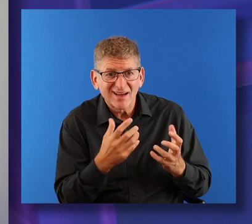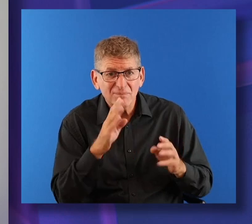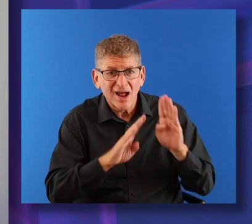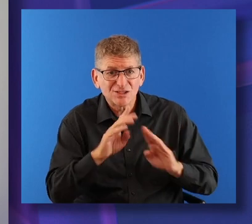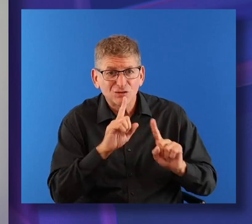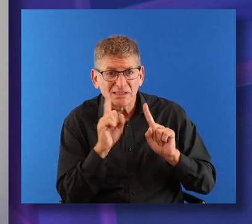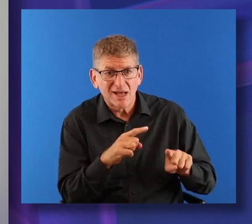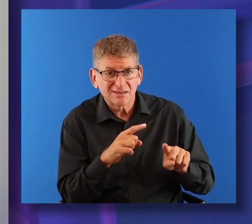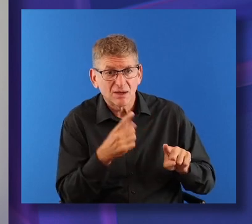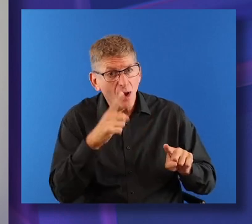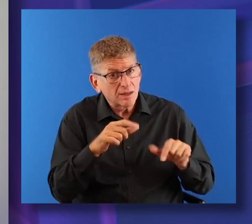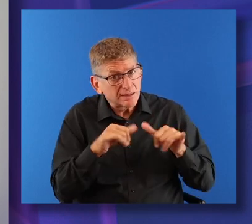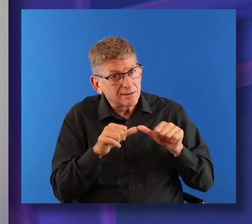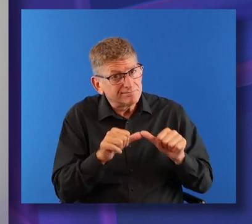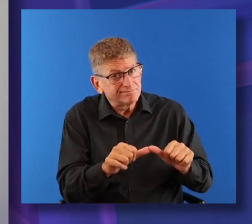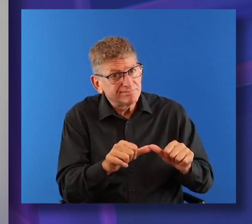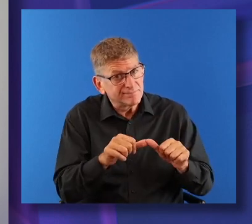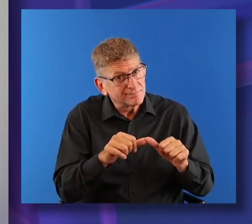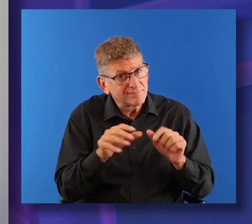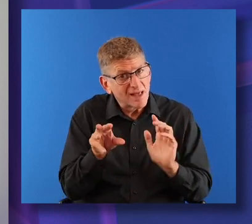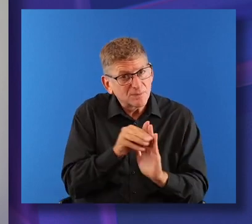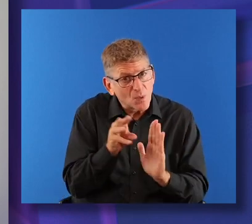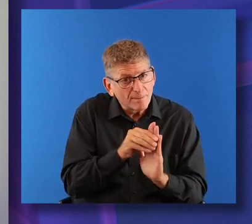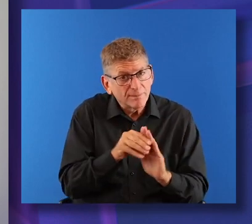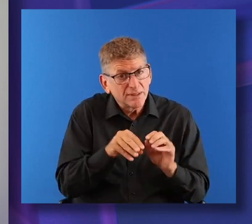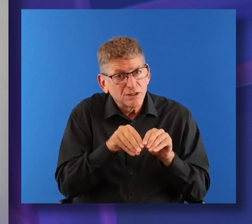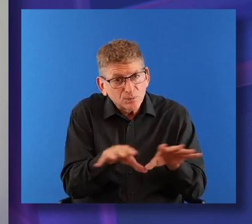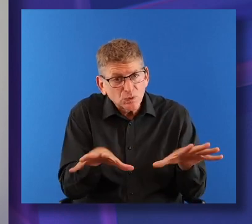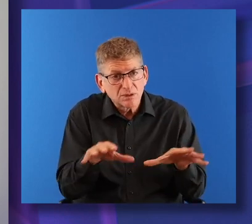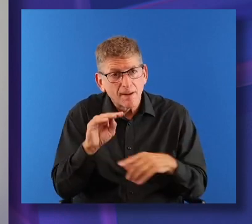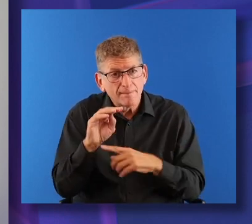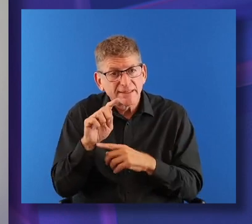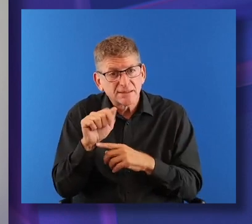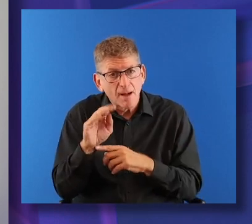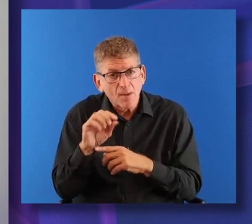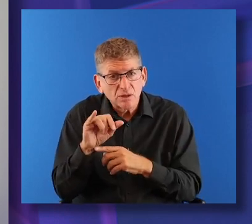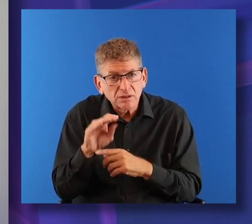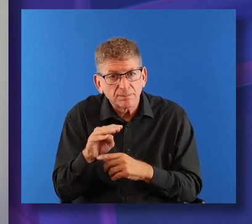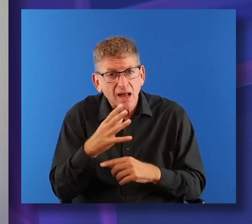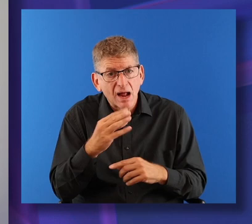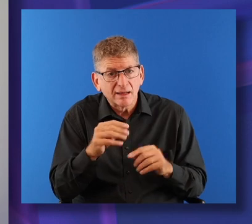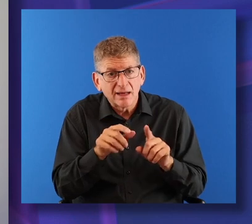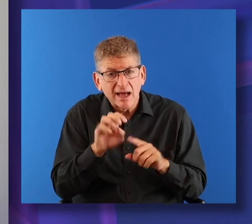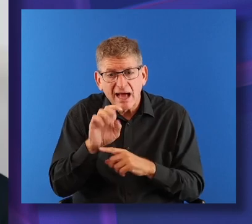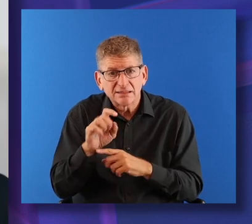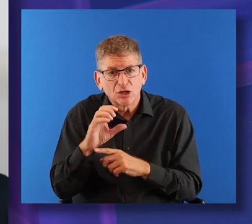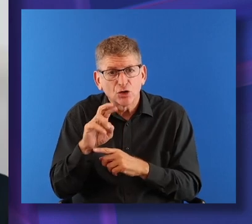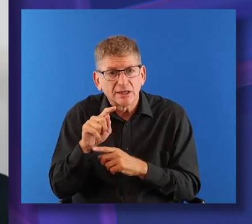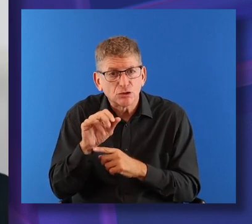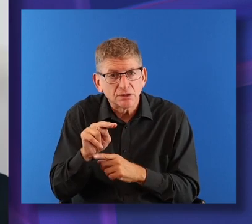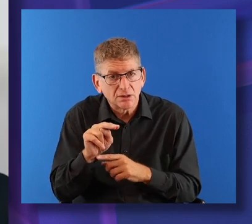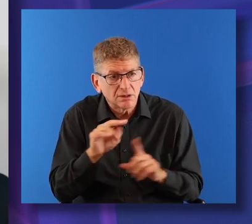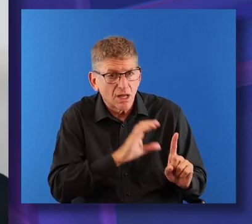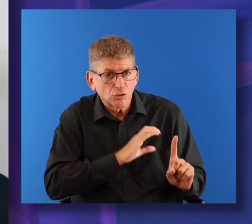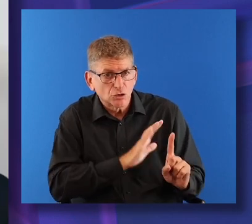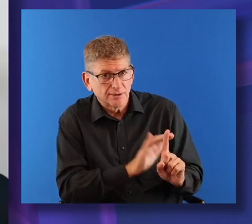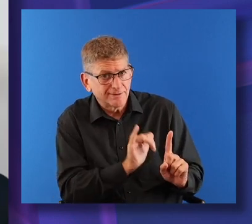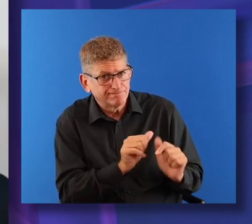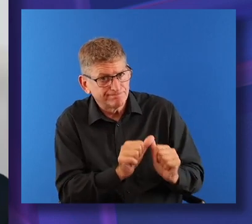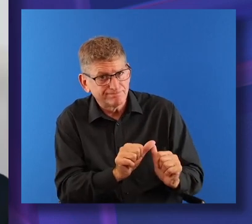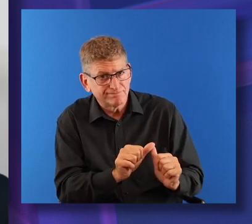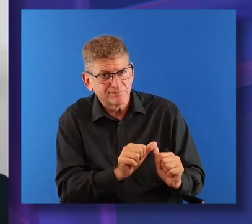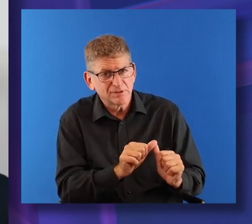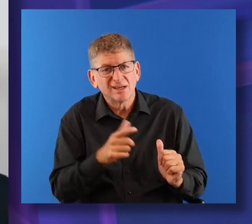absorption, distribution, metabolism, and excretion properties in the body. As Chris mentioned earlier, the number of